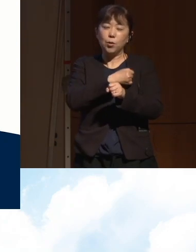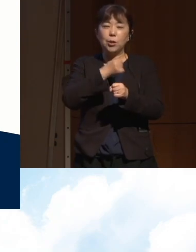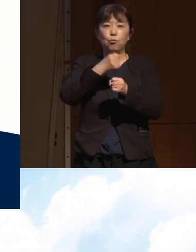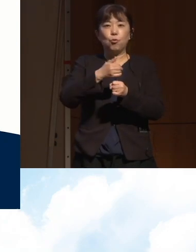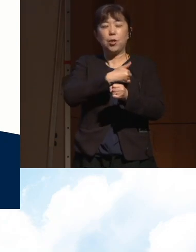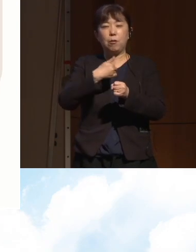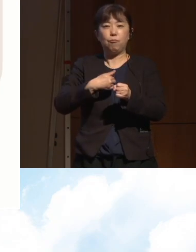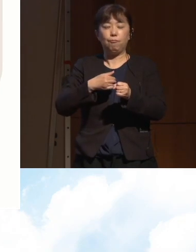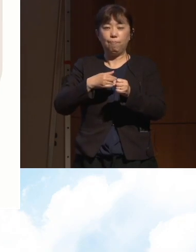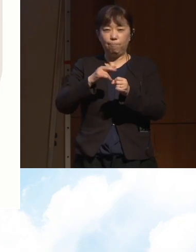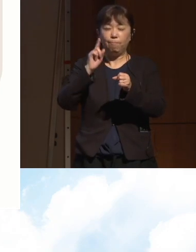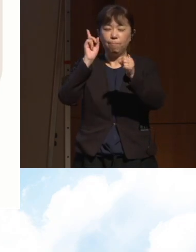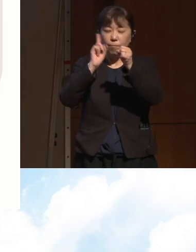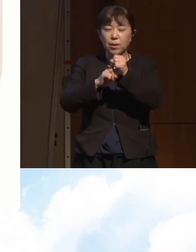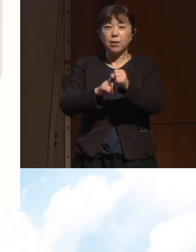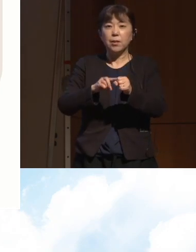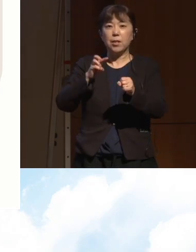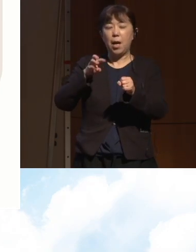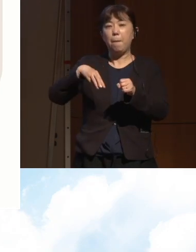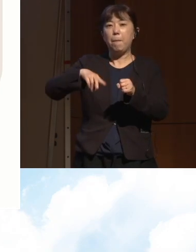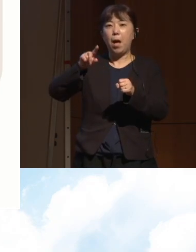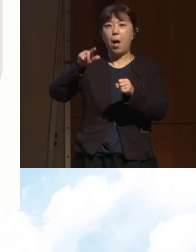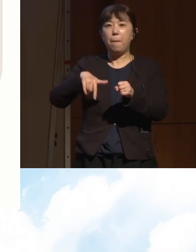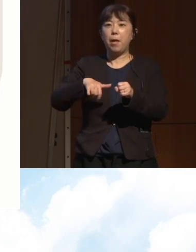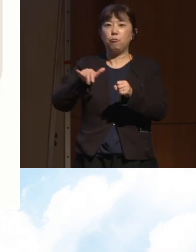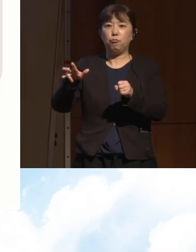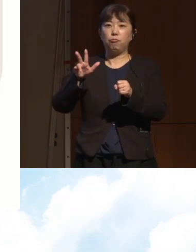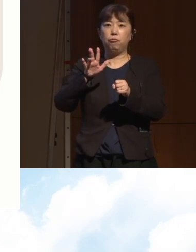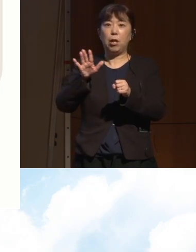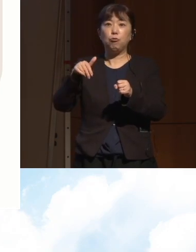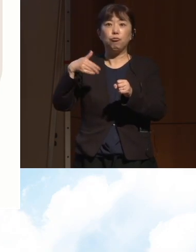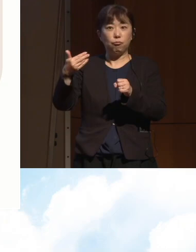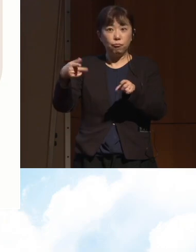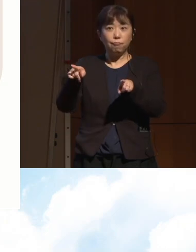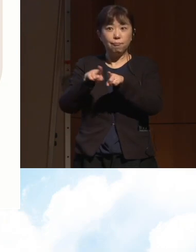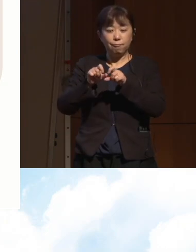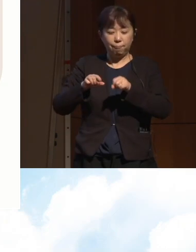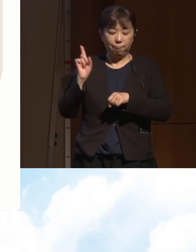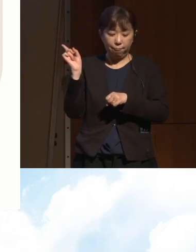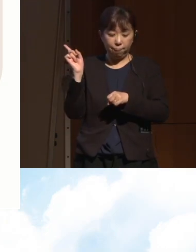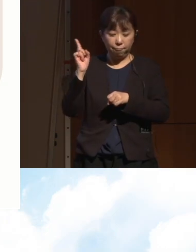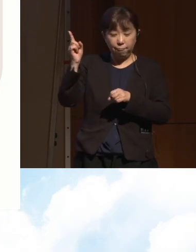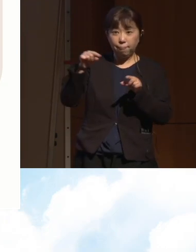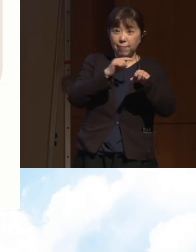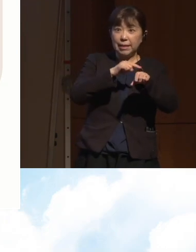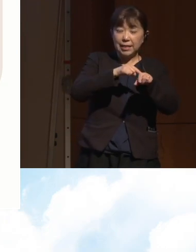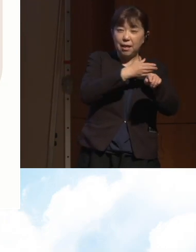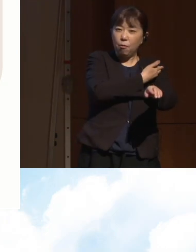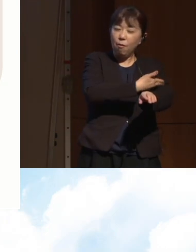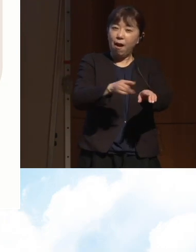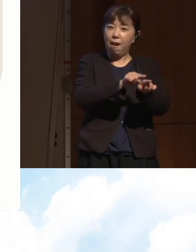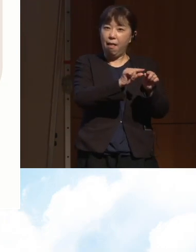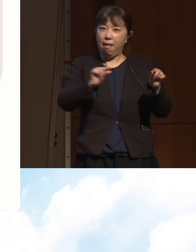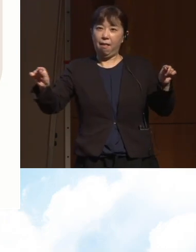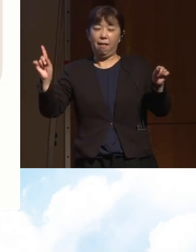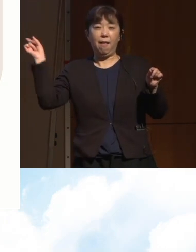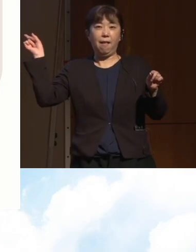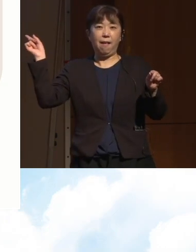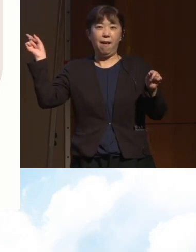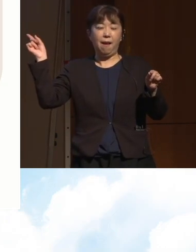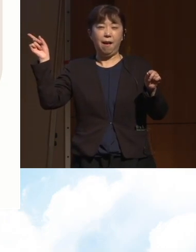so this is the timeline for the Marburg response. They